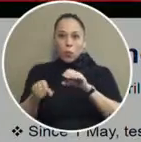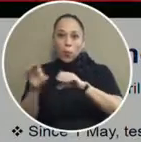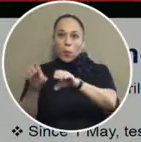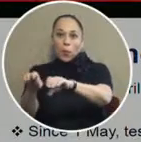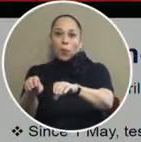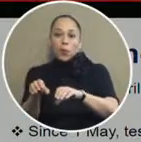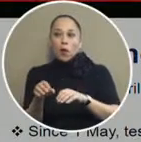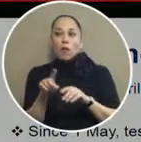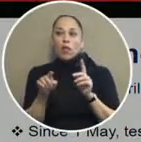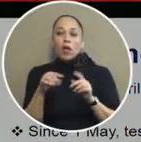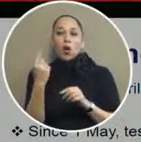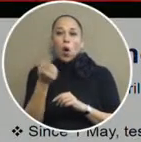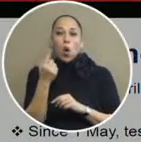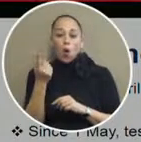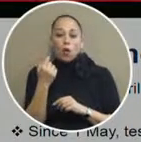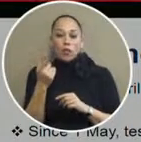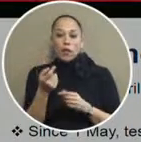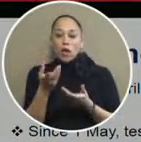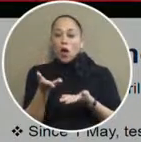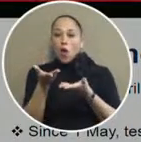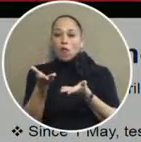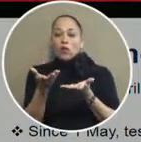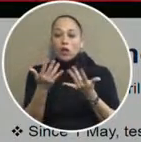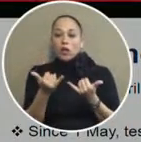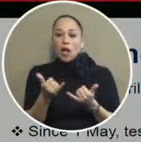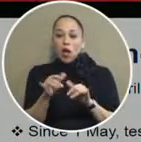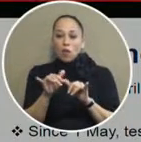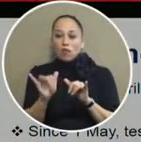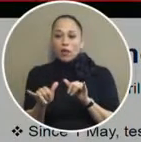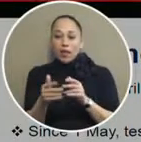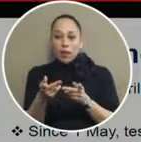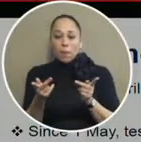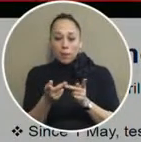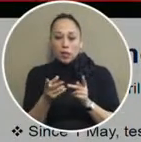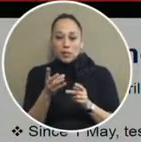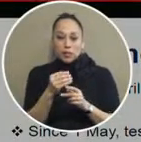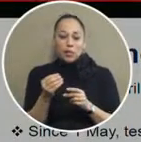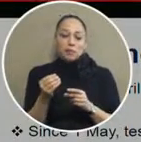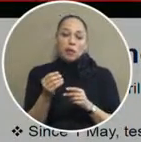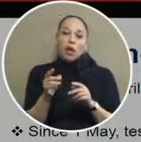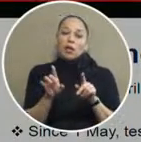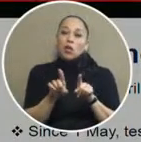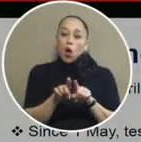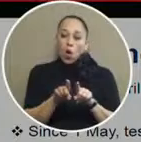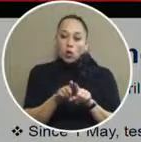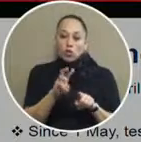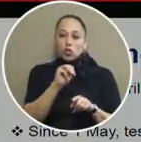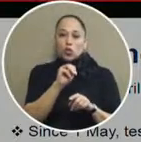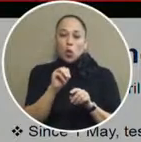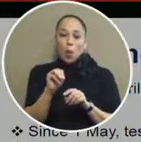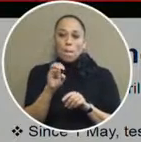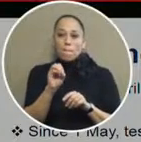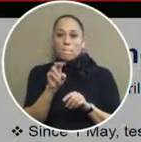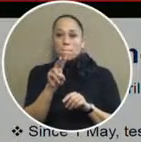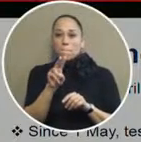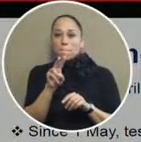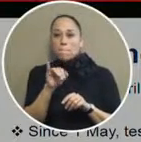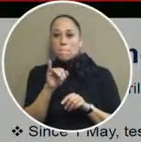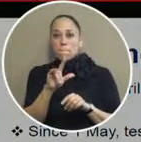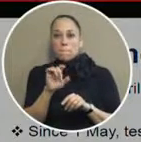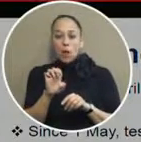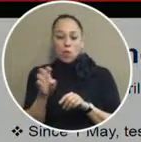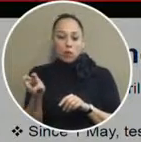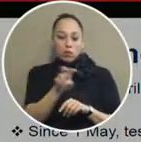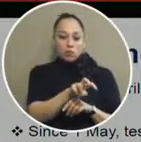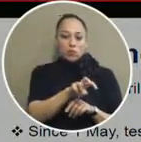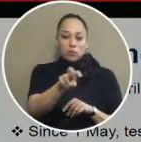And not only are we offering now permanent sites and standalone sites, but also mobile sites that are